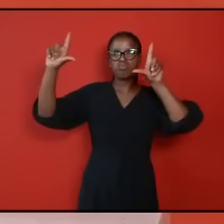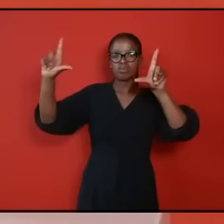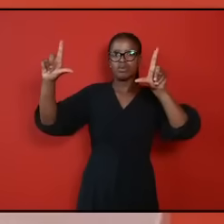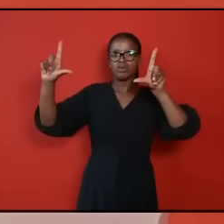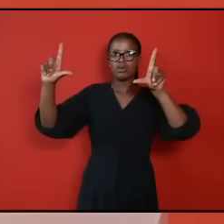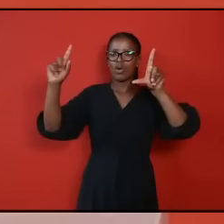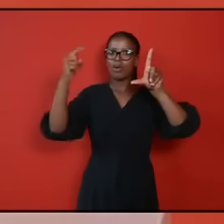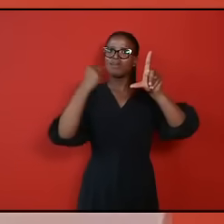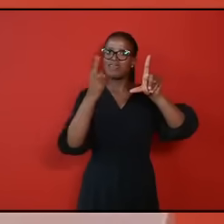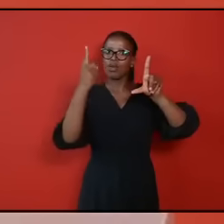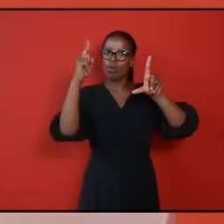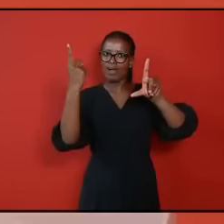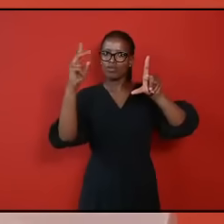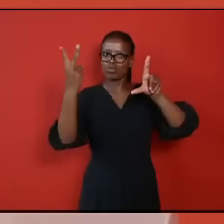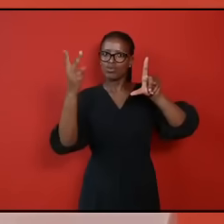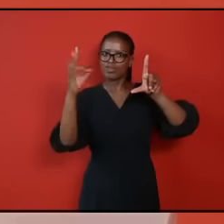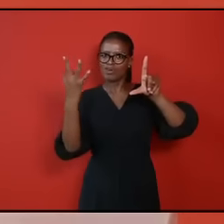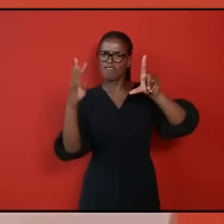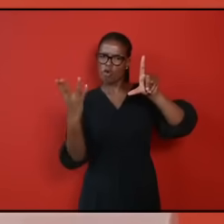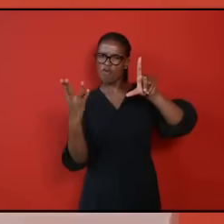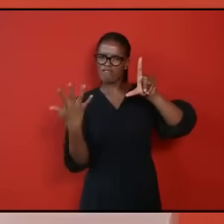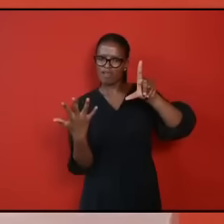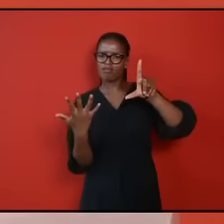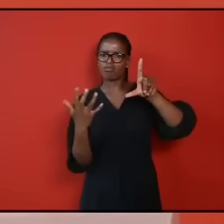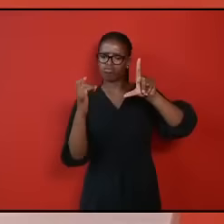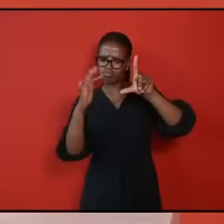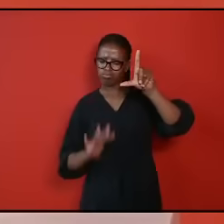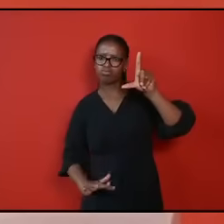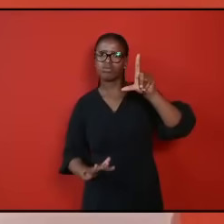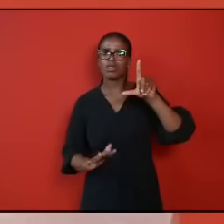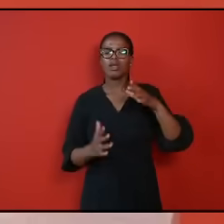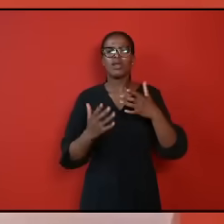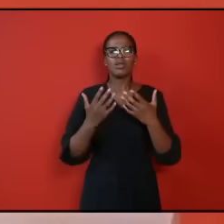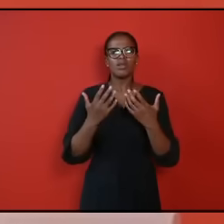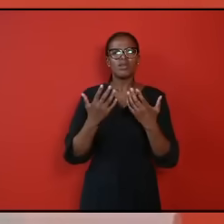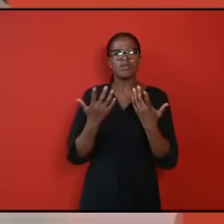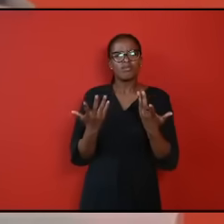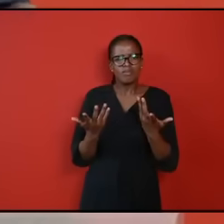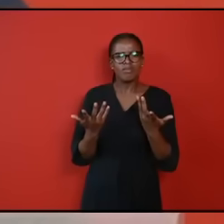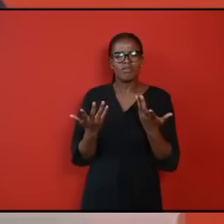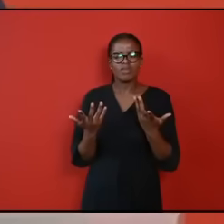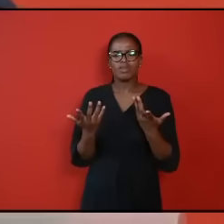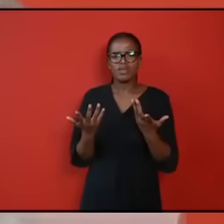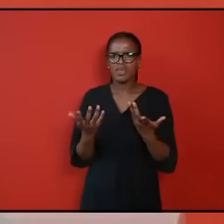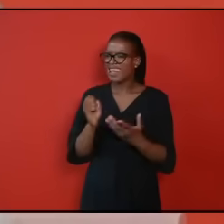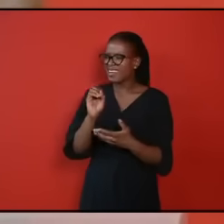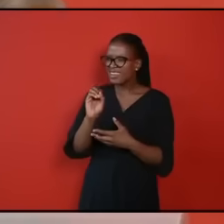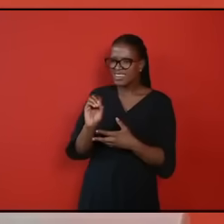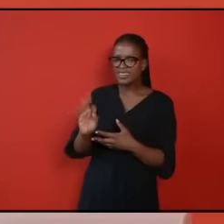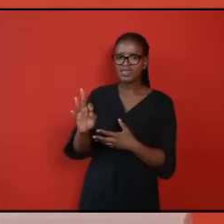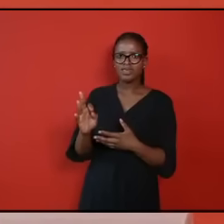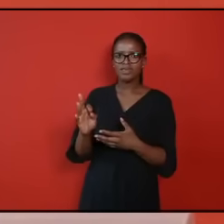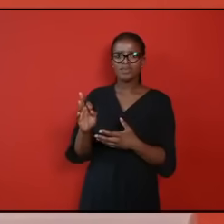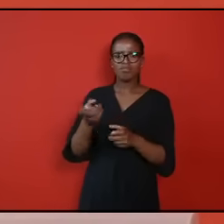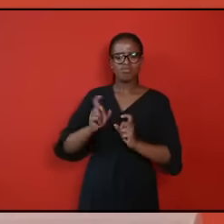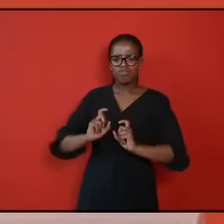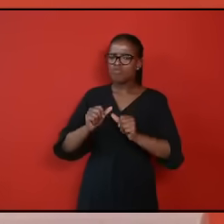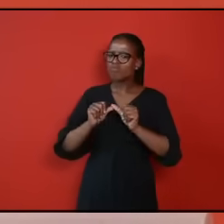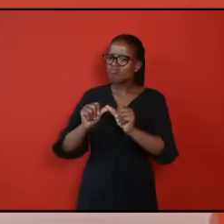say 1, 2, 3, 4, like that, like that, like that, like. It has to be automatic.